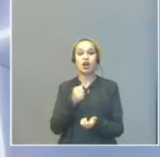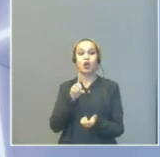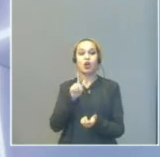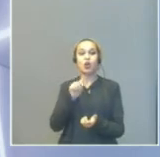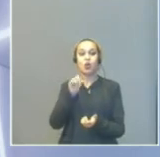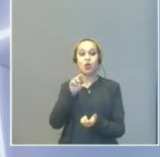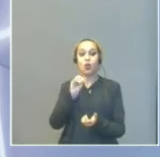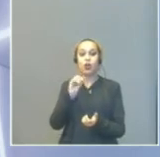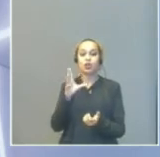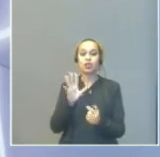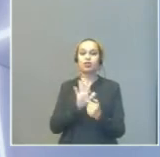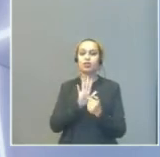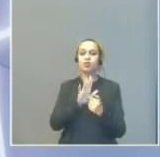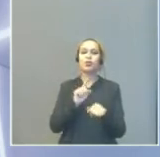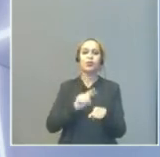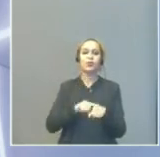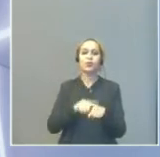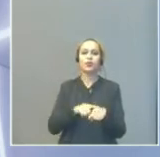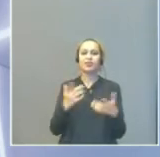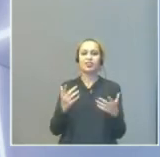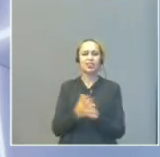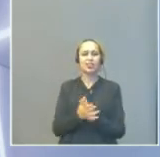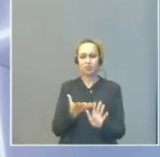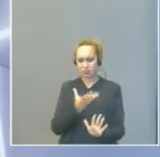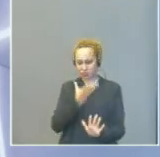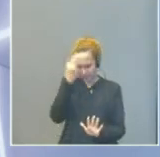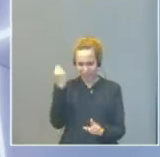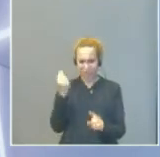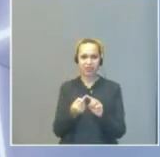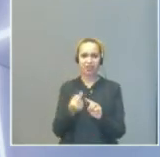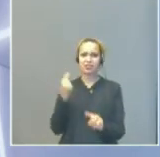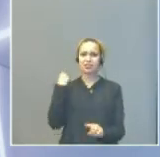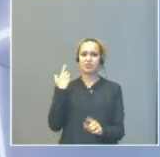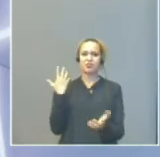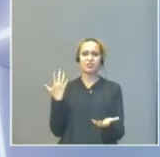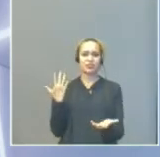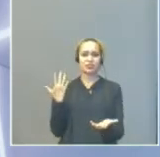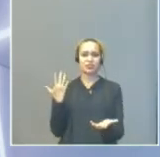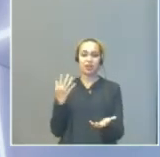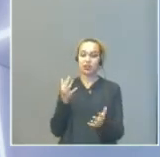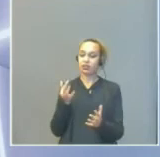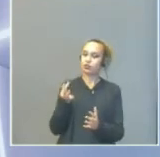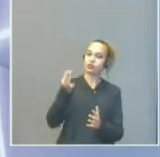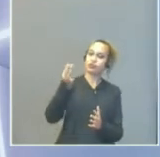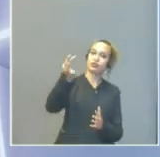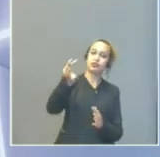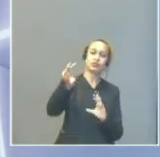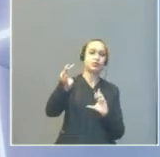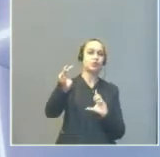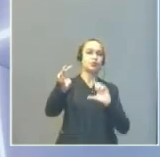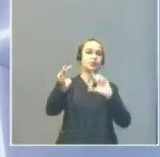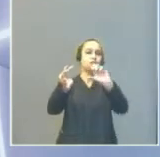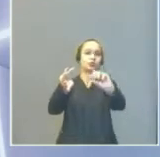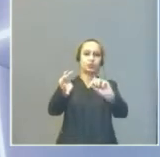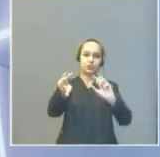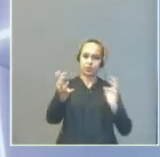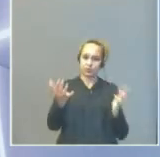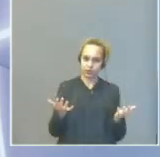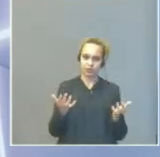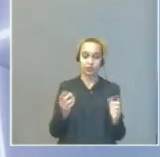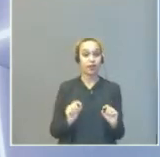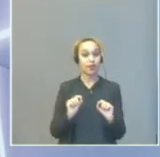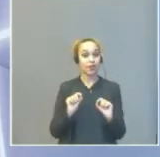the past as already done with and the future as down the line. That